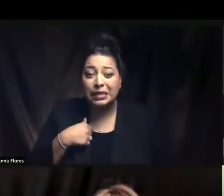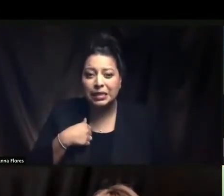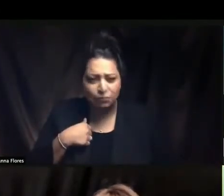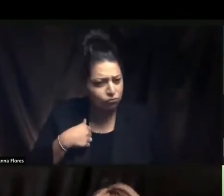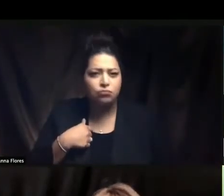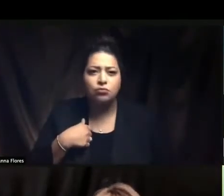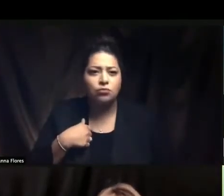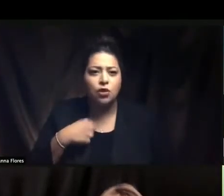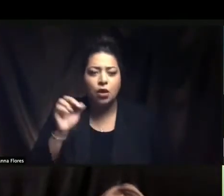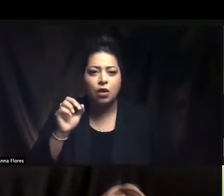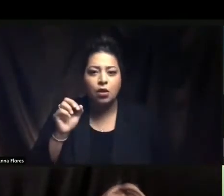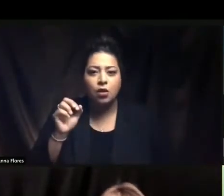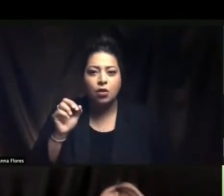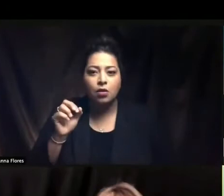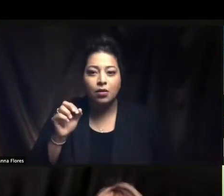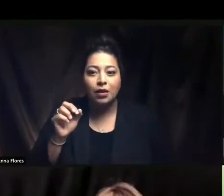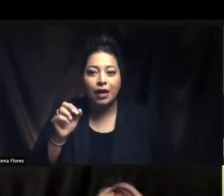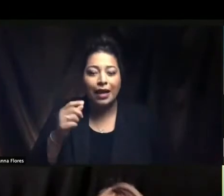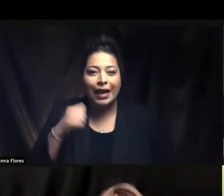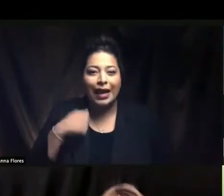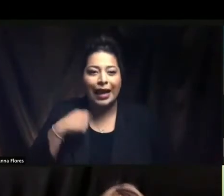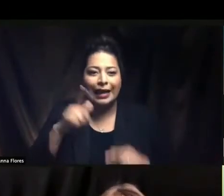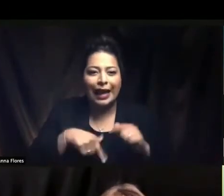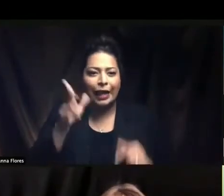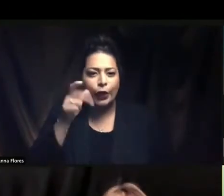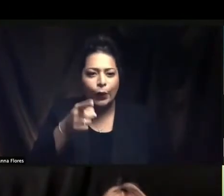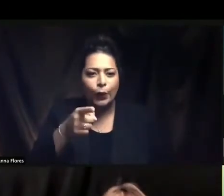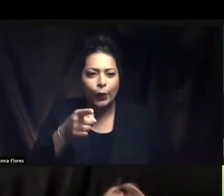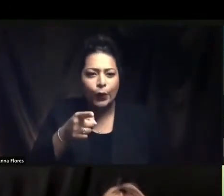Okay. Oh, now I can't hear you.